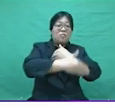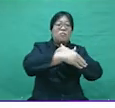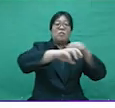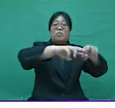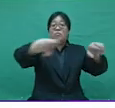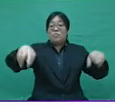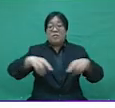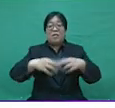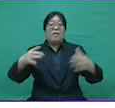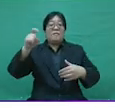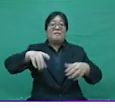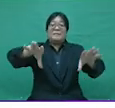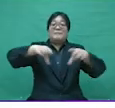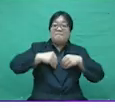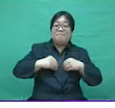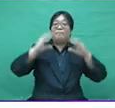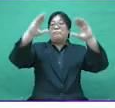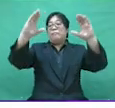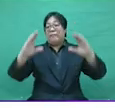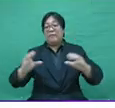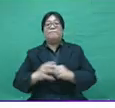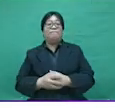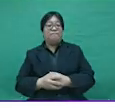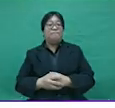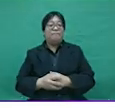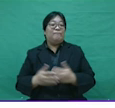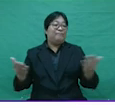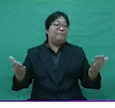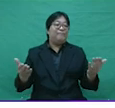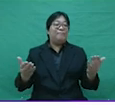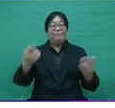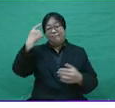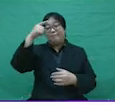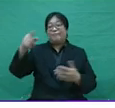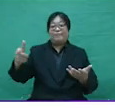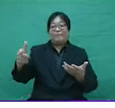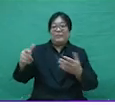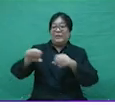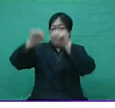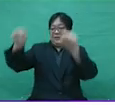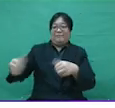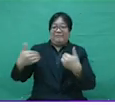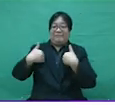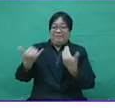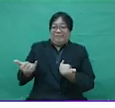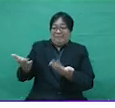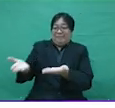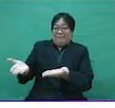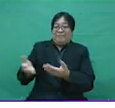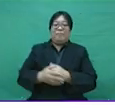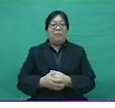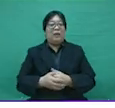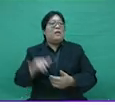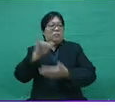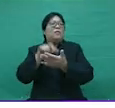the region and had to adopt the measures to the existing system. And